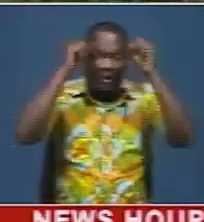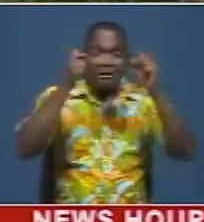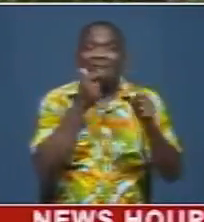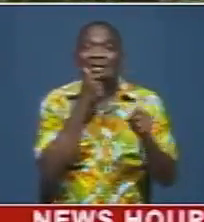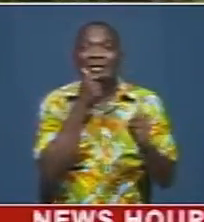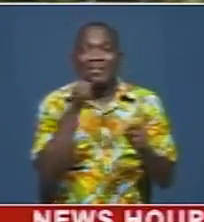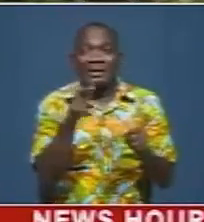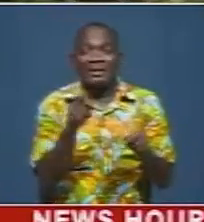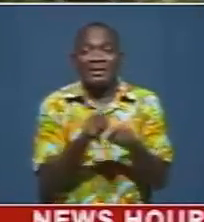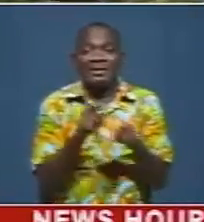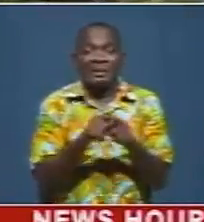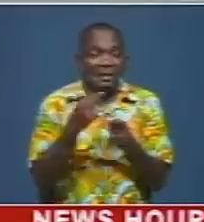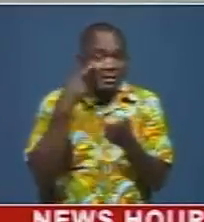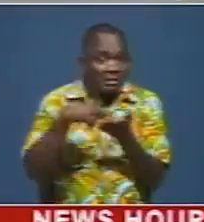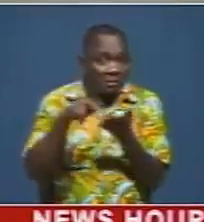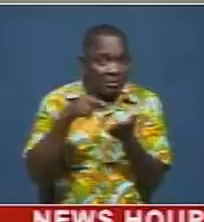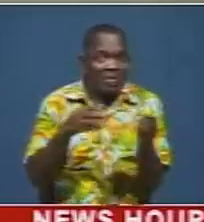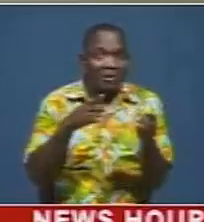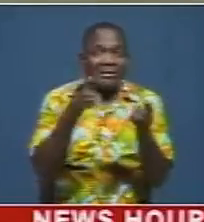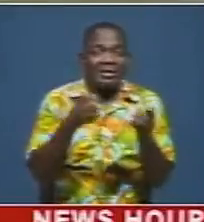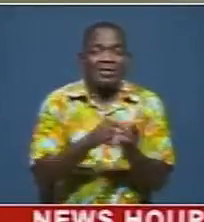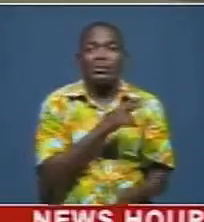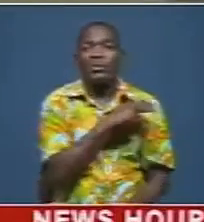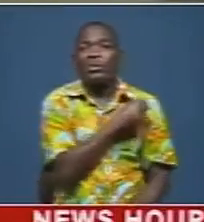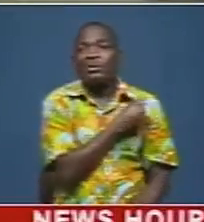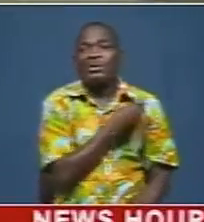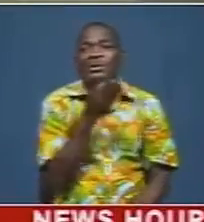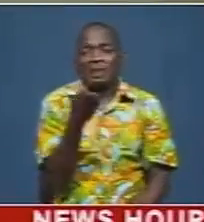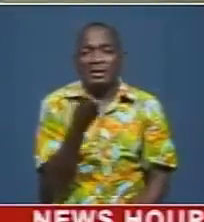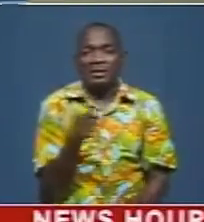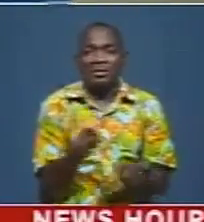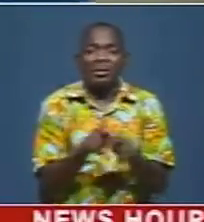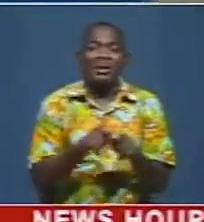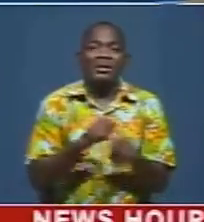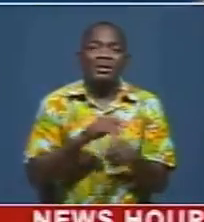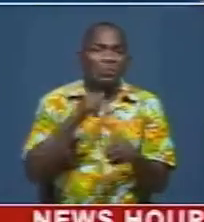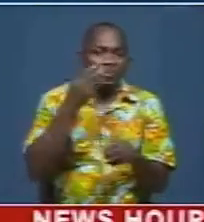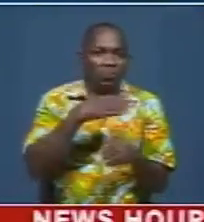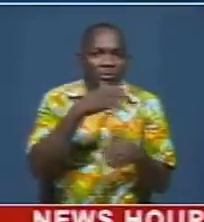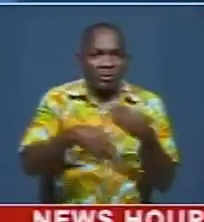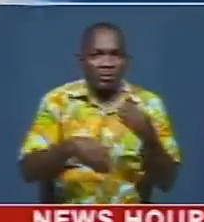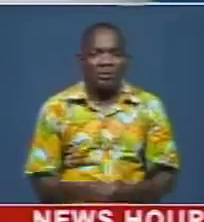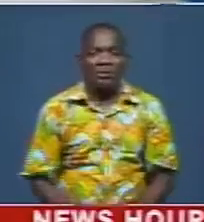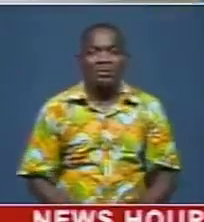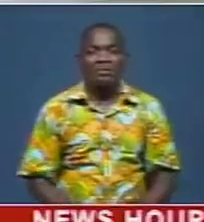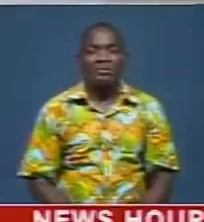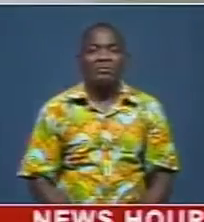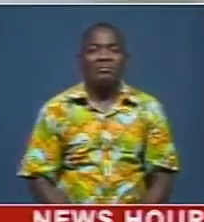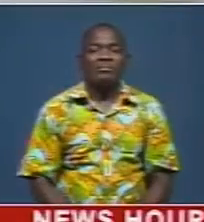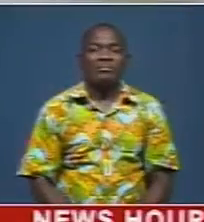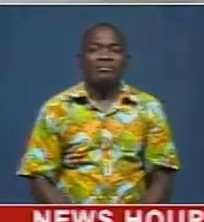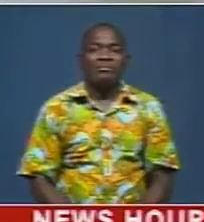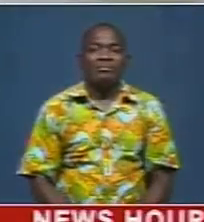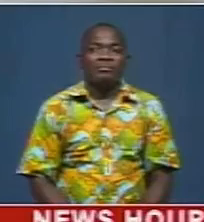Akufo-Addo also inspected the district hospital project, which is almost complete.